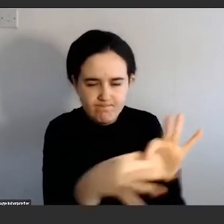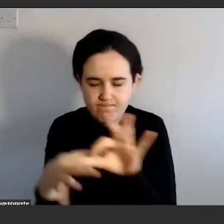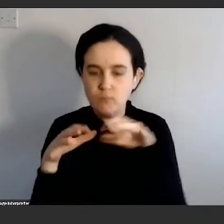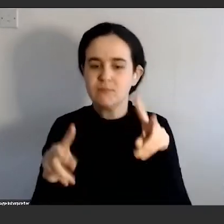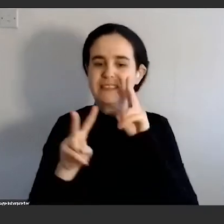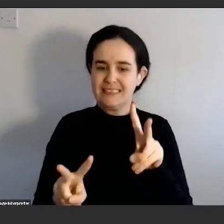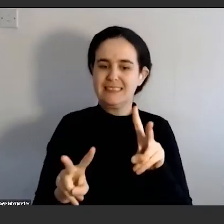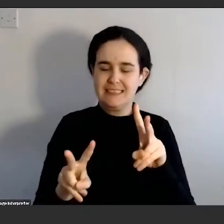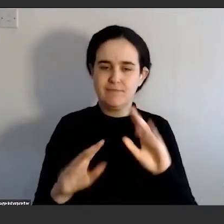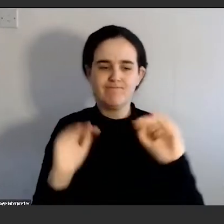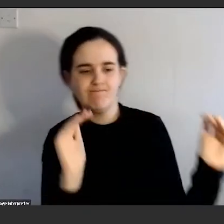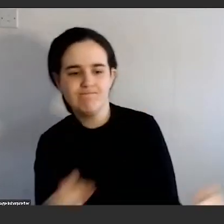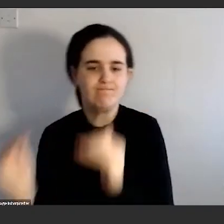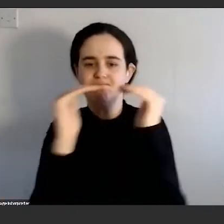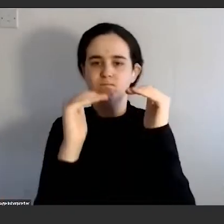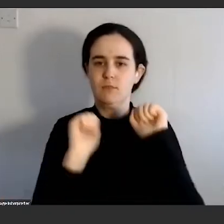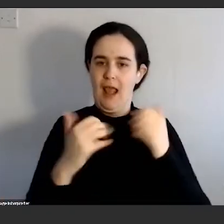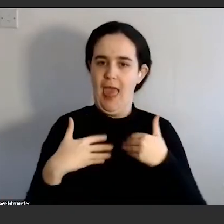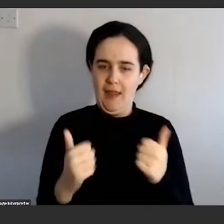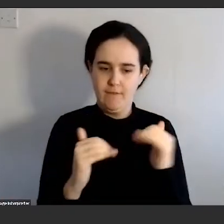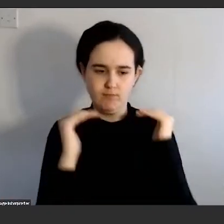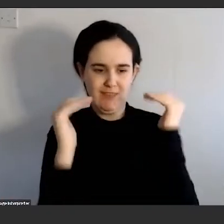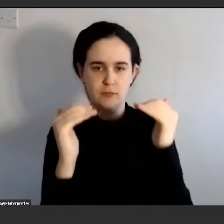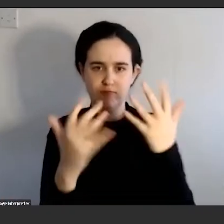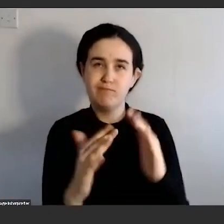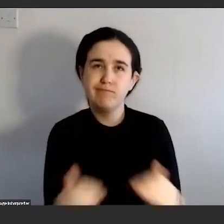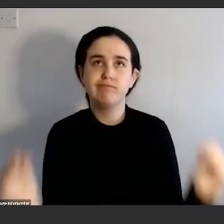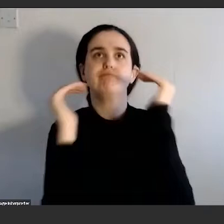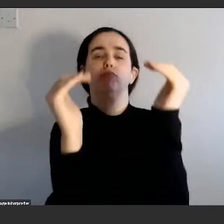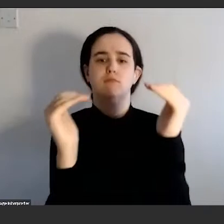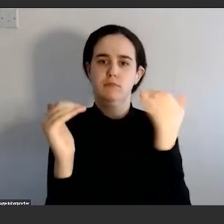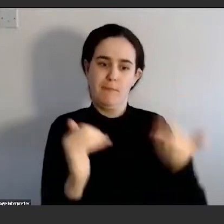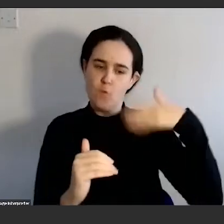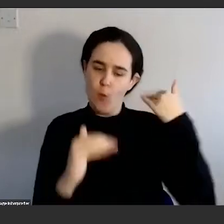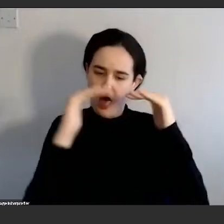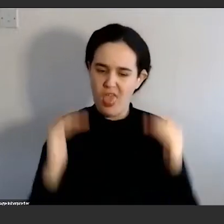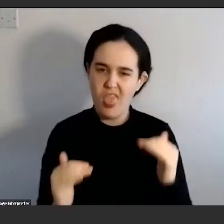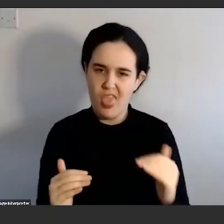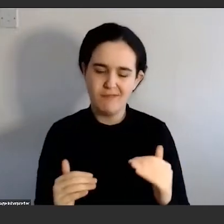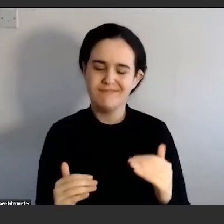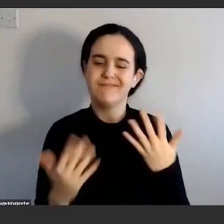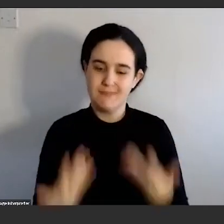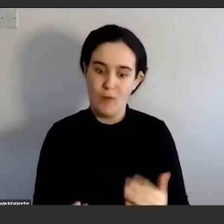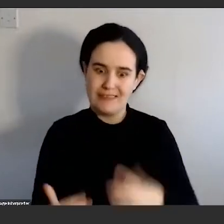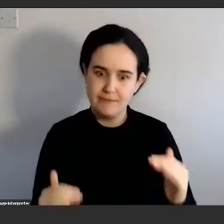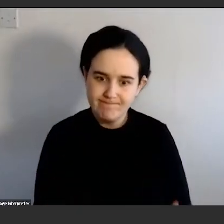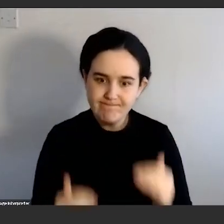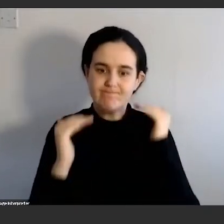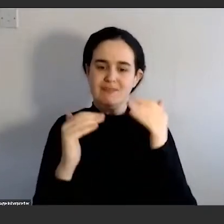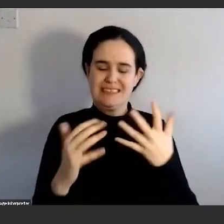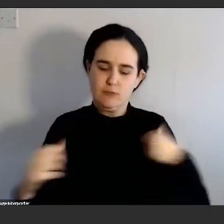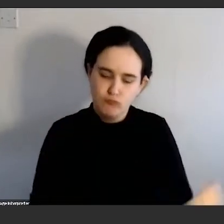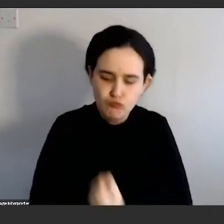disabilities provides a very strong foundation for collaborative efforts